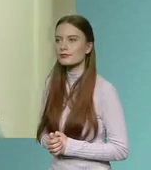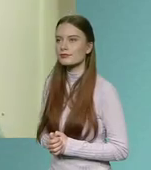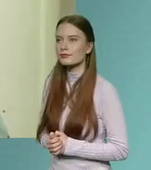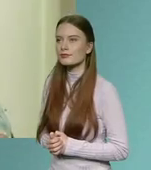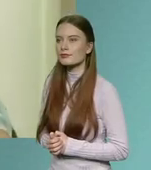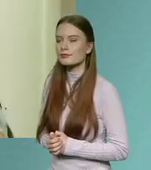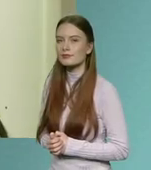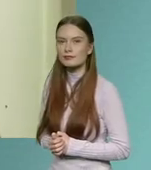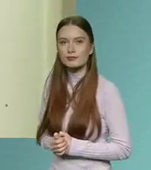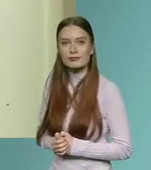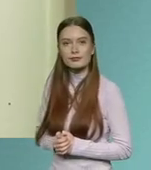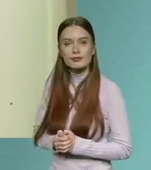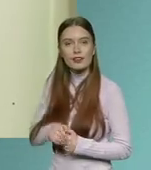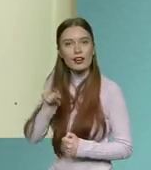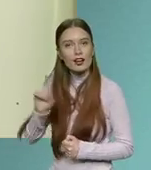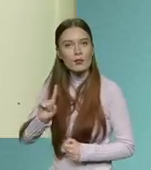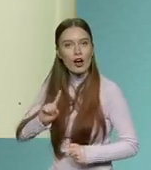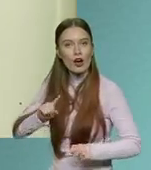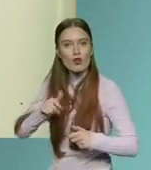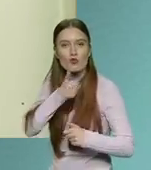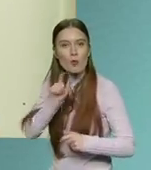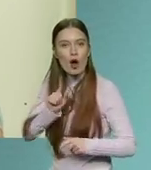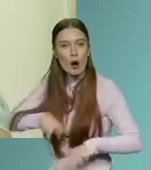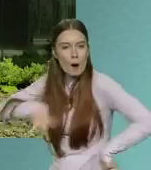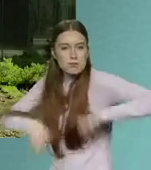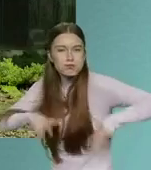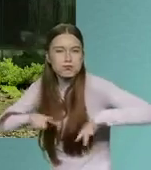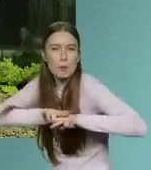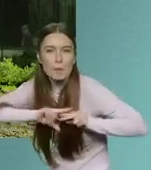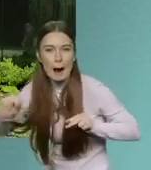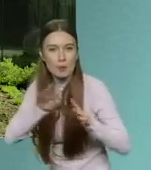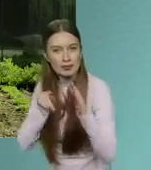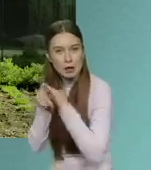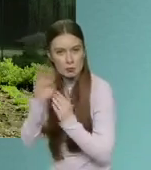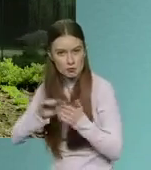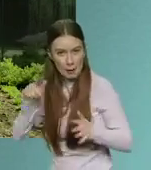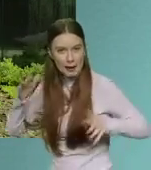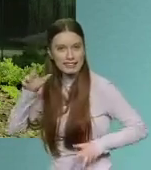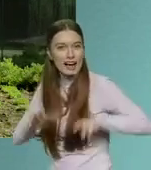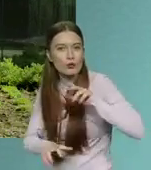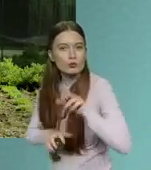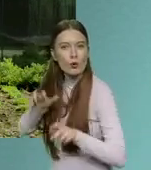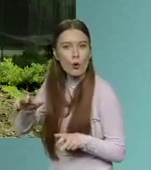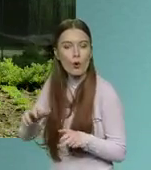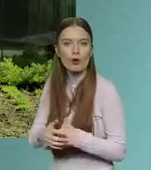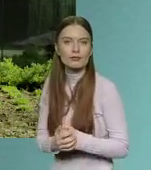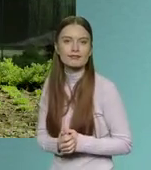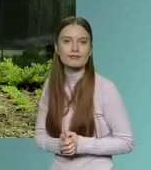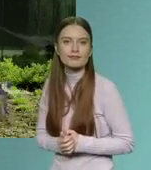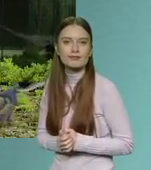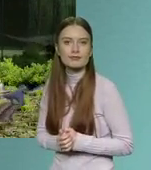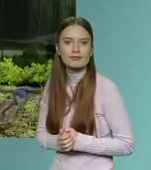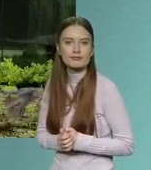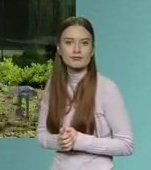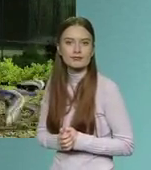The Microraptor uses its fast speed to escape from predators. The Microraptor flaps its wings, trying to flee.